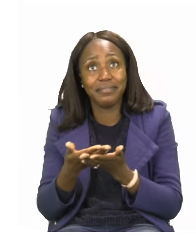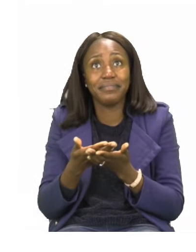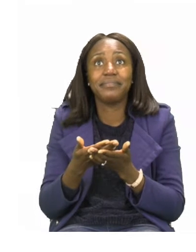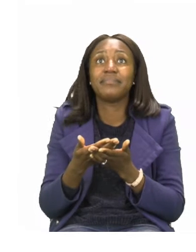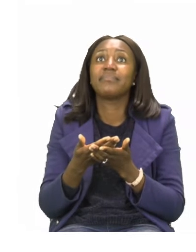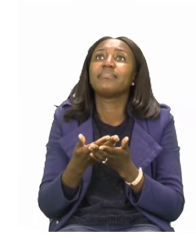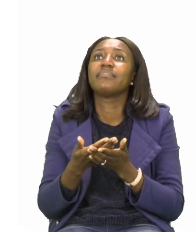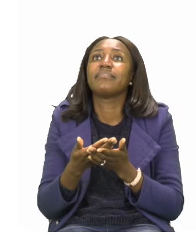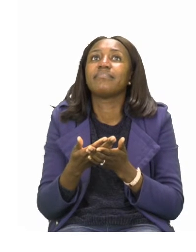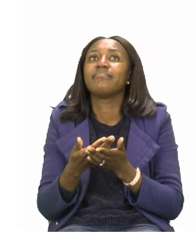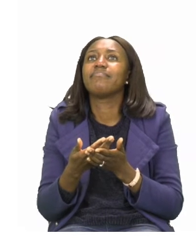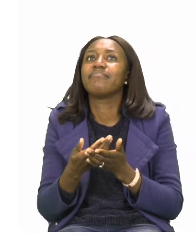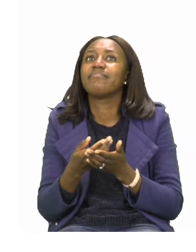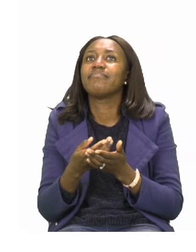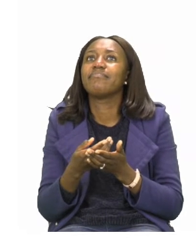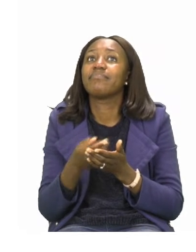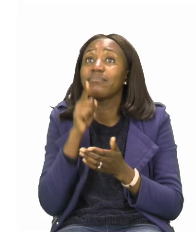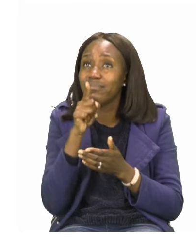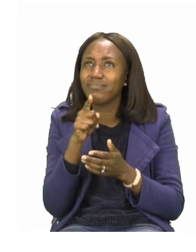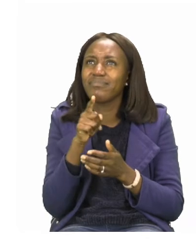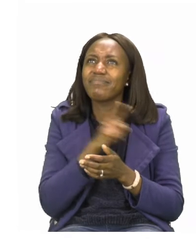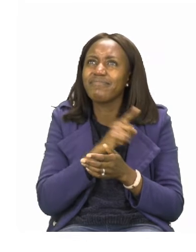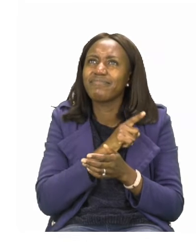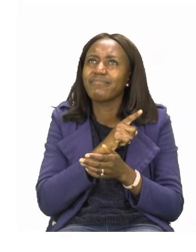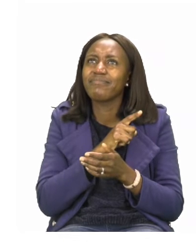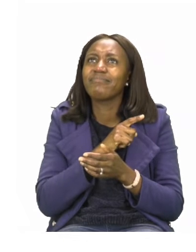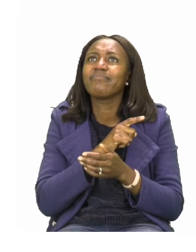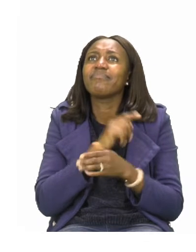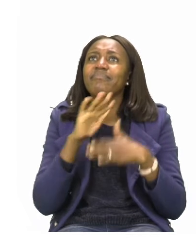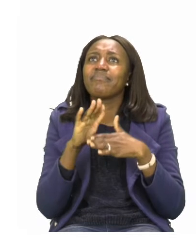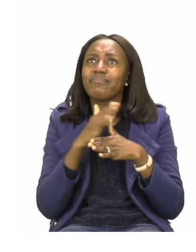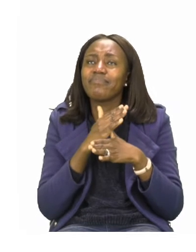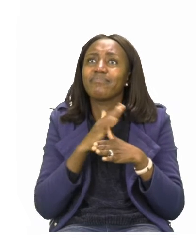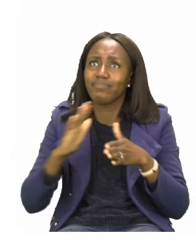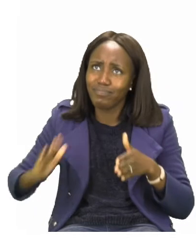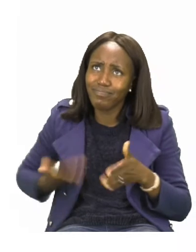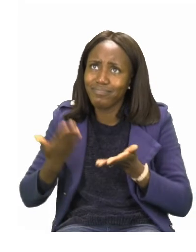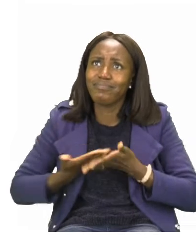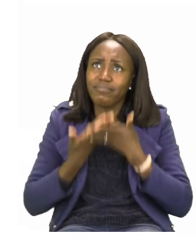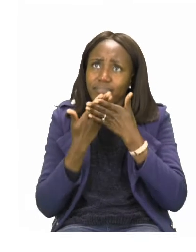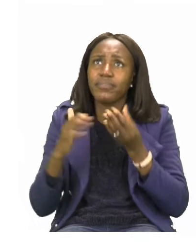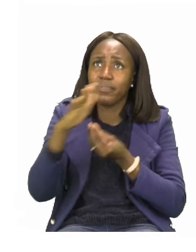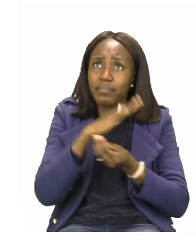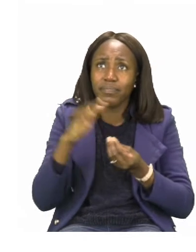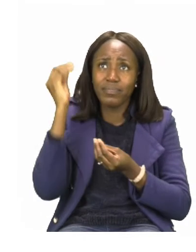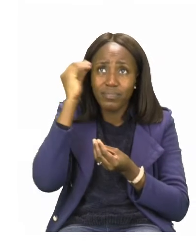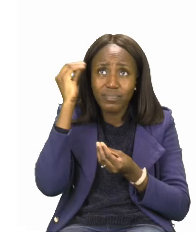not only just doing it for yourself, but to make your family aware about the importance